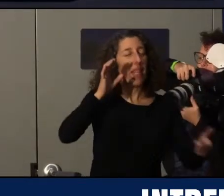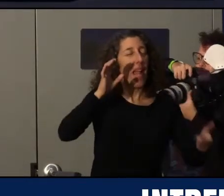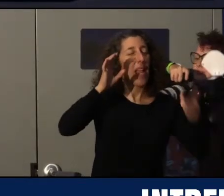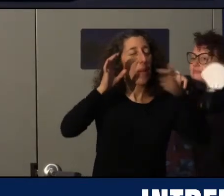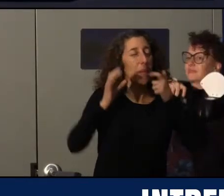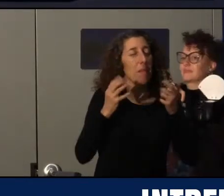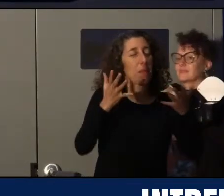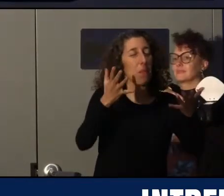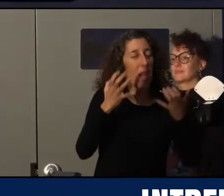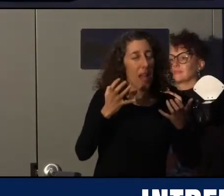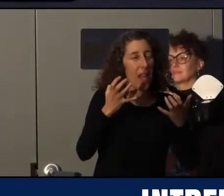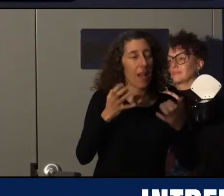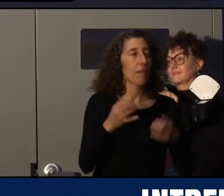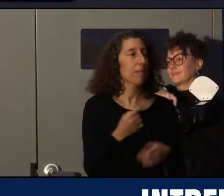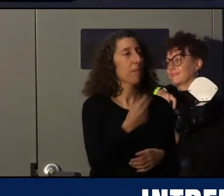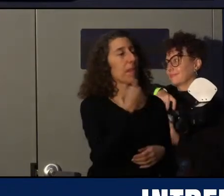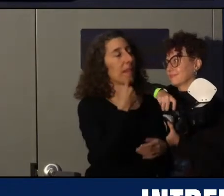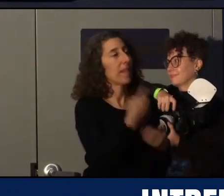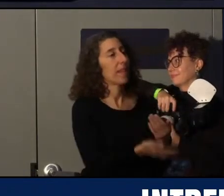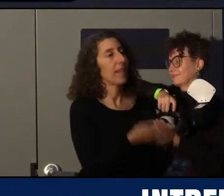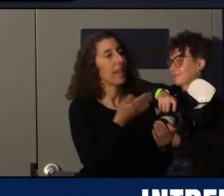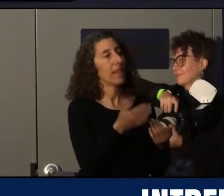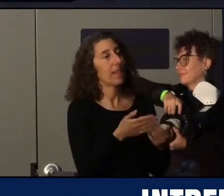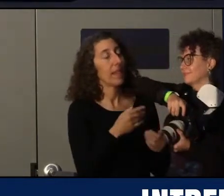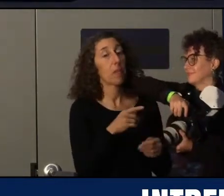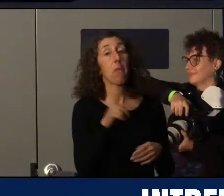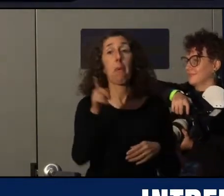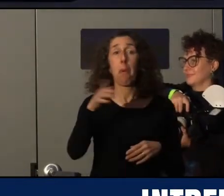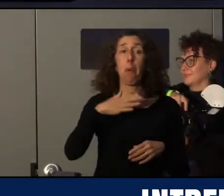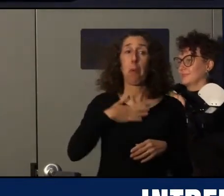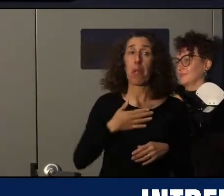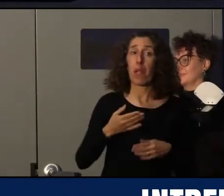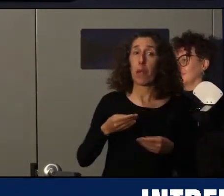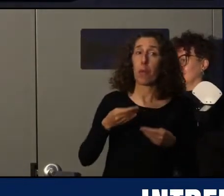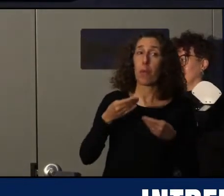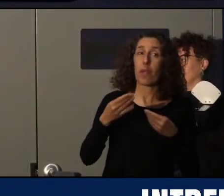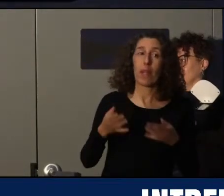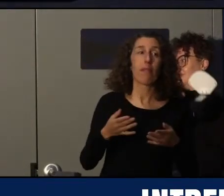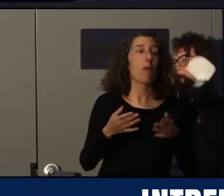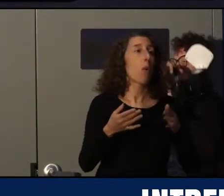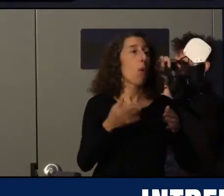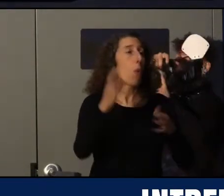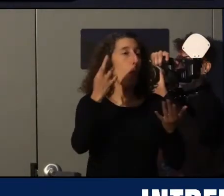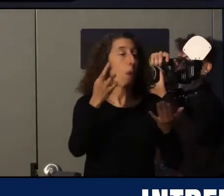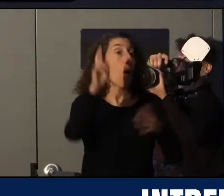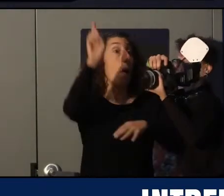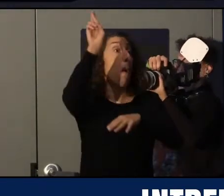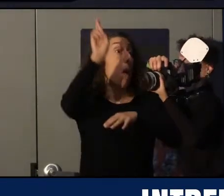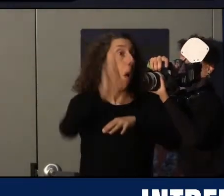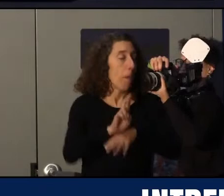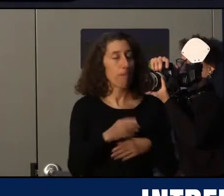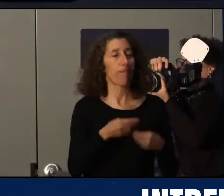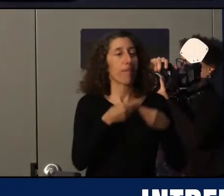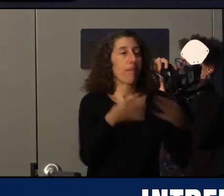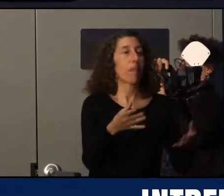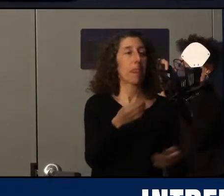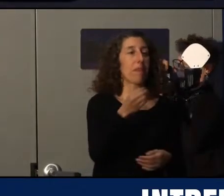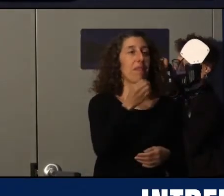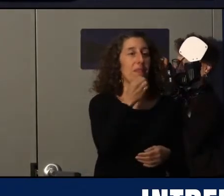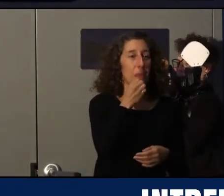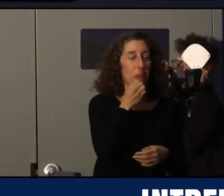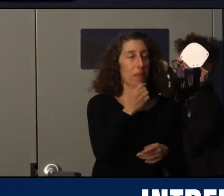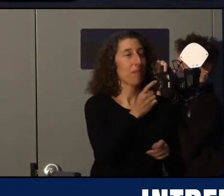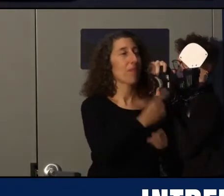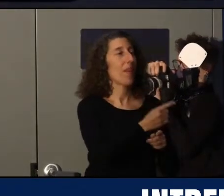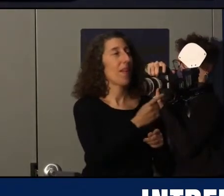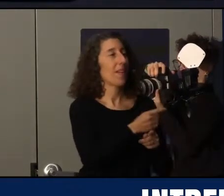they give it to you. You can. You pretty much when you get back, you get whatever you want. Yeah. Until they forget about you a week until later. Like a couple hours. Because